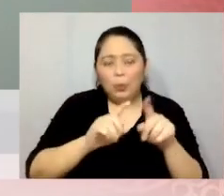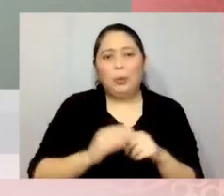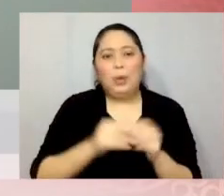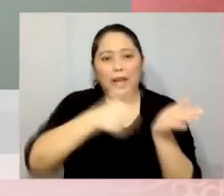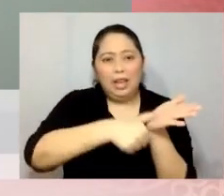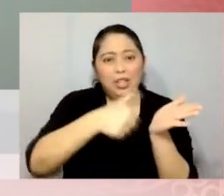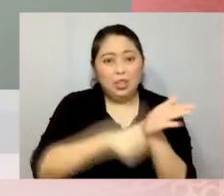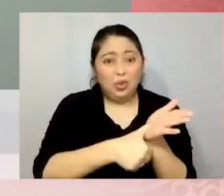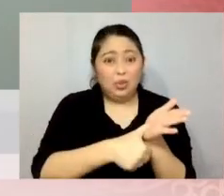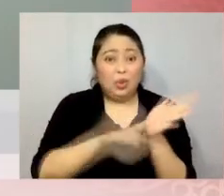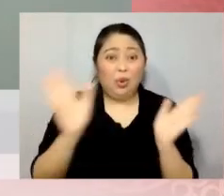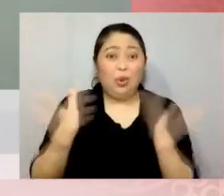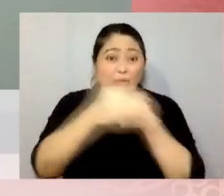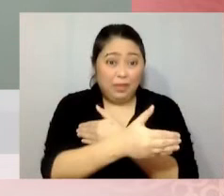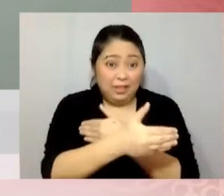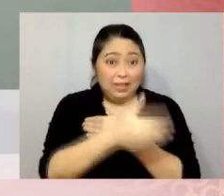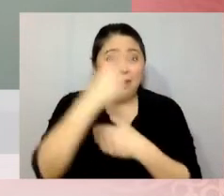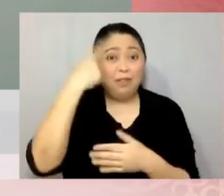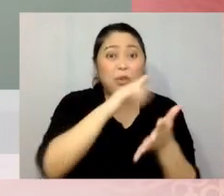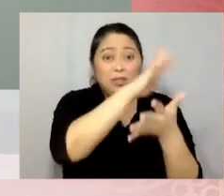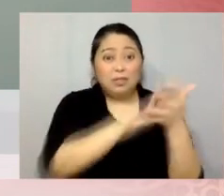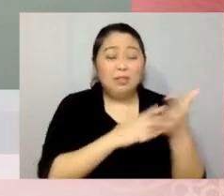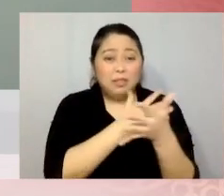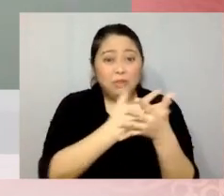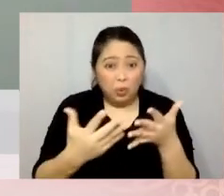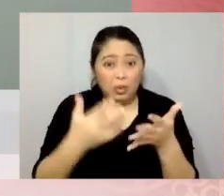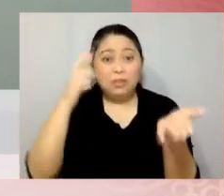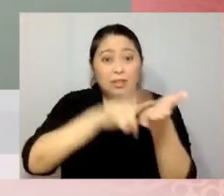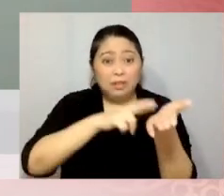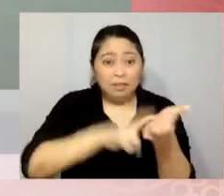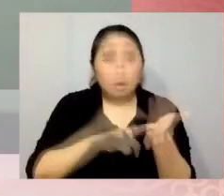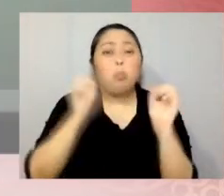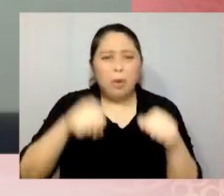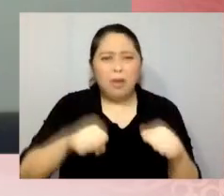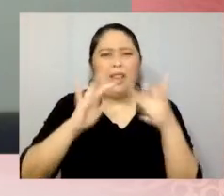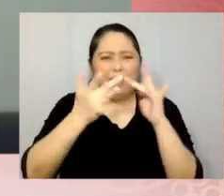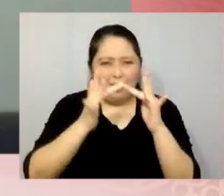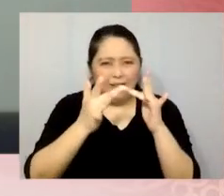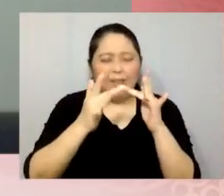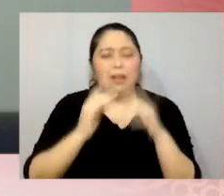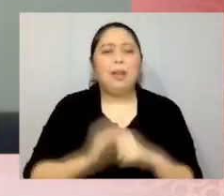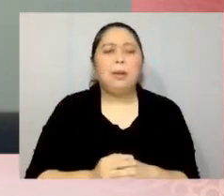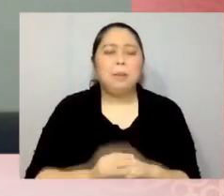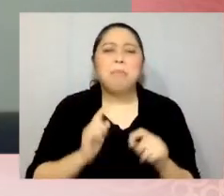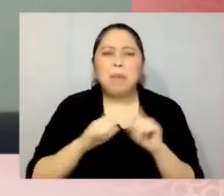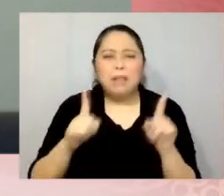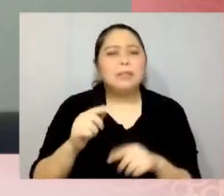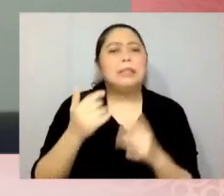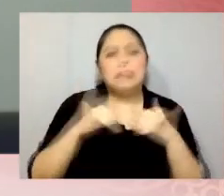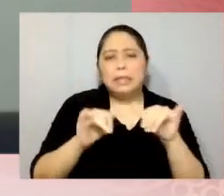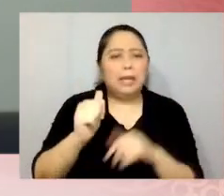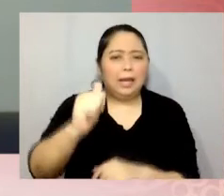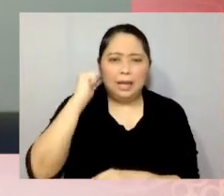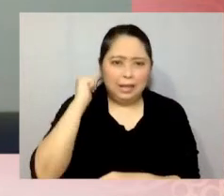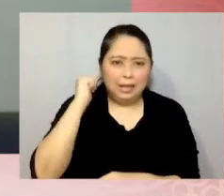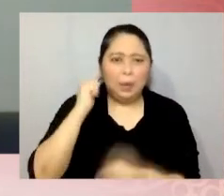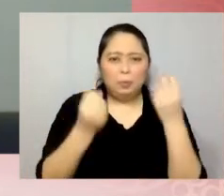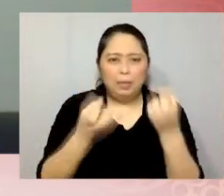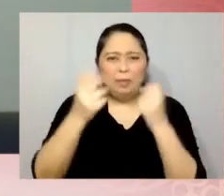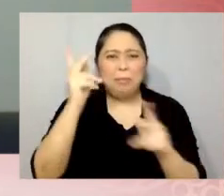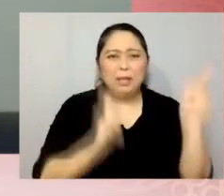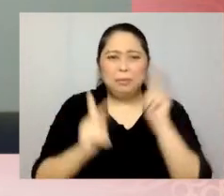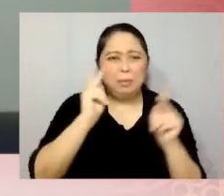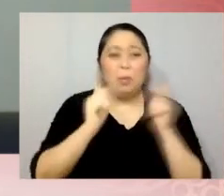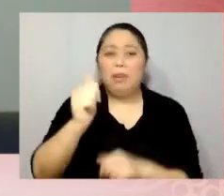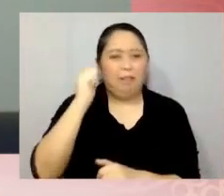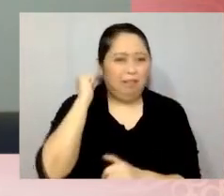have the scheduling in online. Still, the turnout is not as expected. Maybe it's